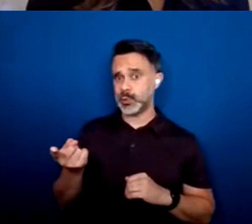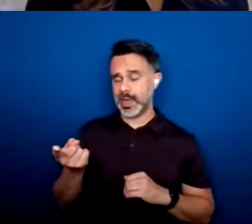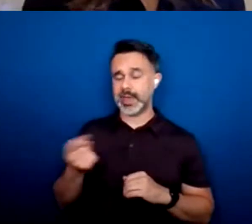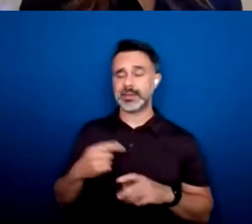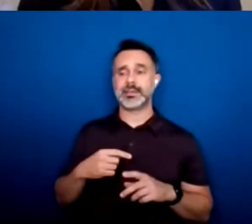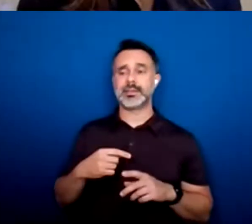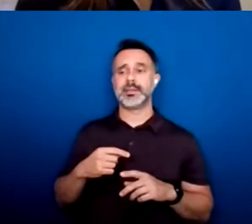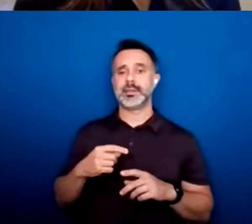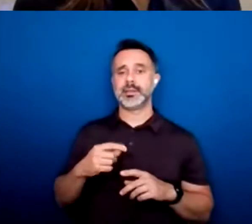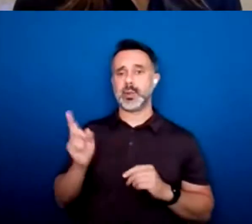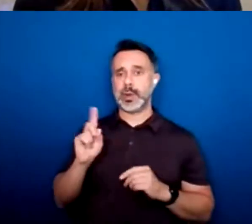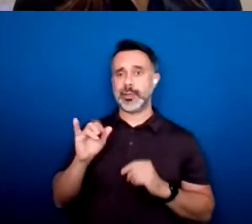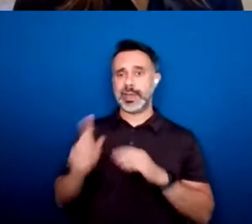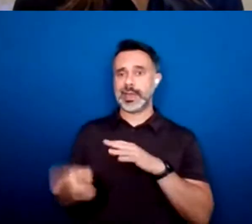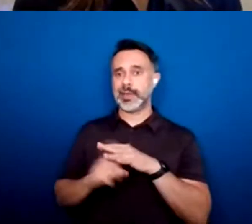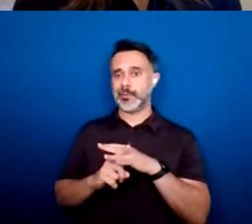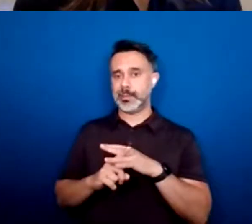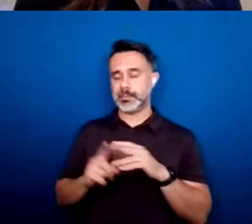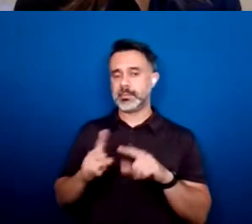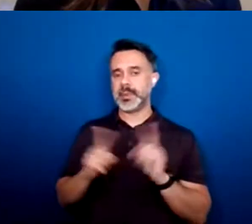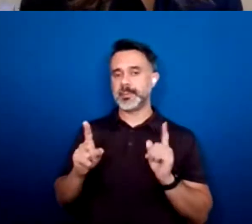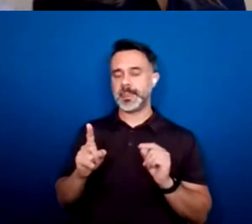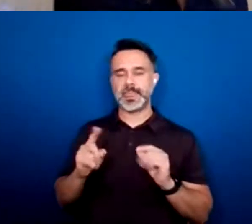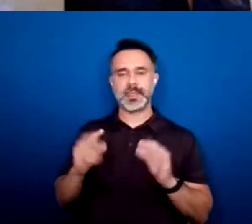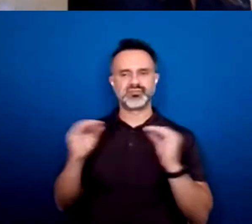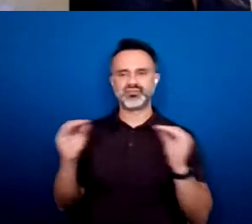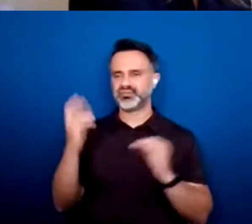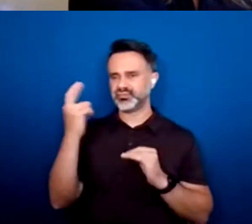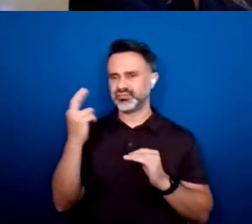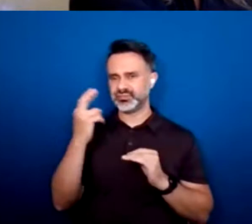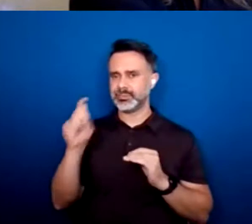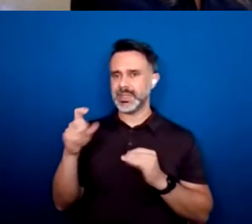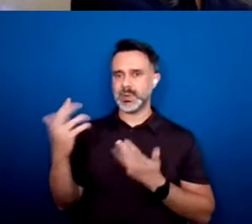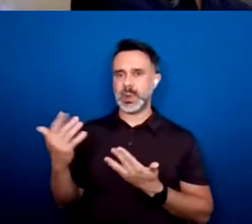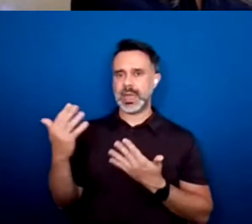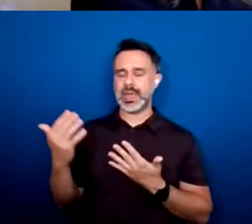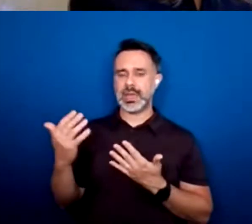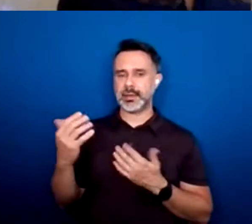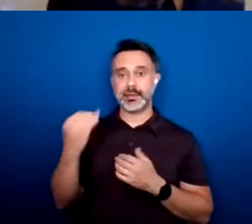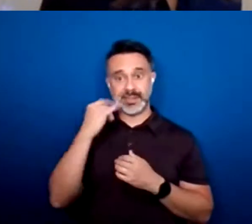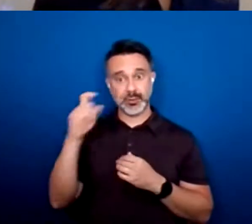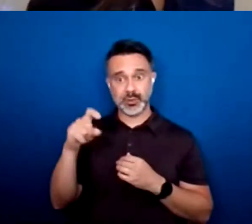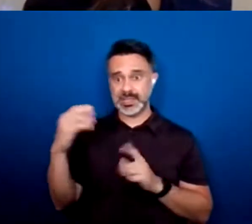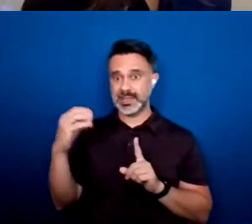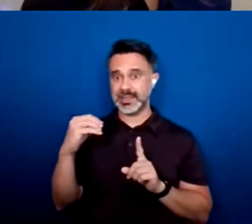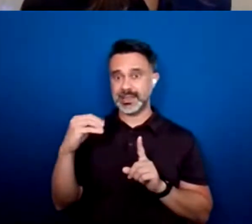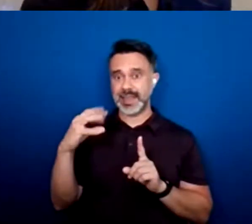how that came up, but there's no reason that you would have to wait. If you need x-rays, you need